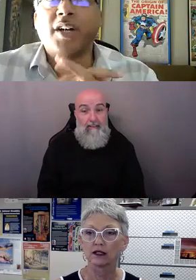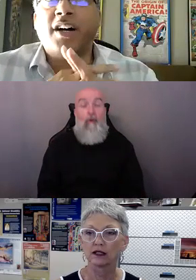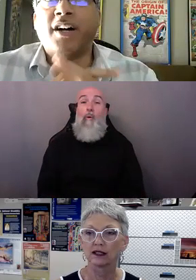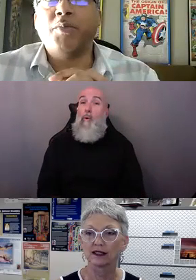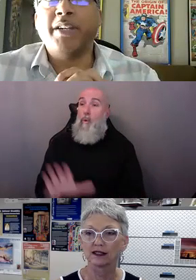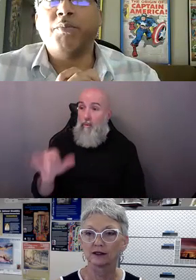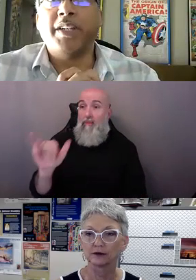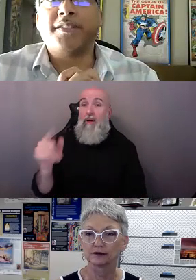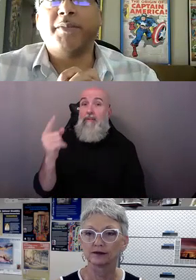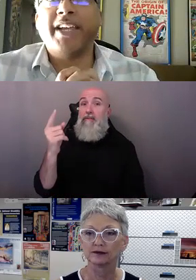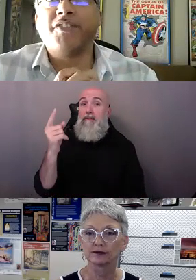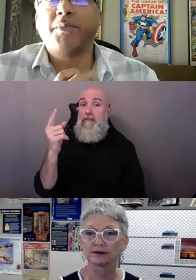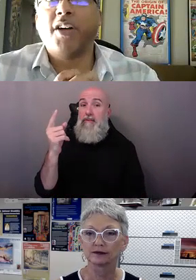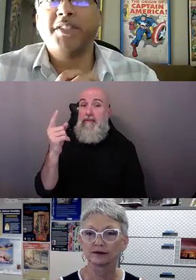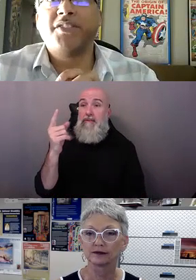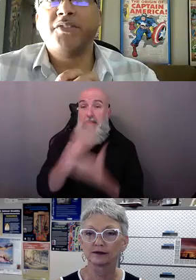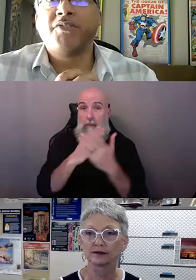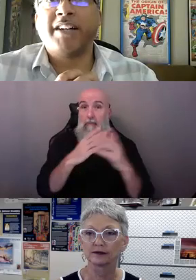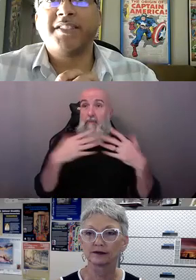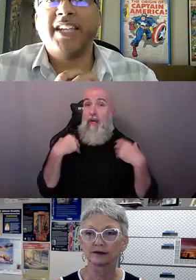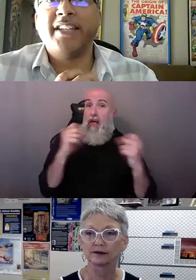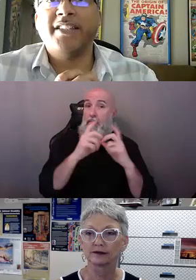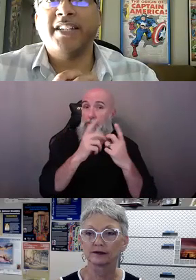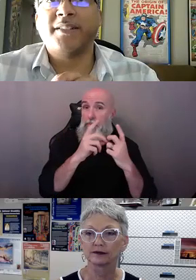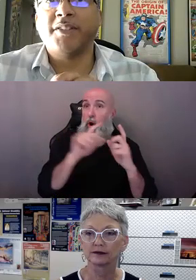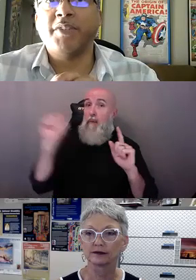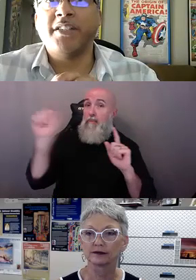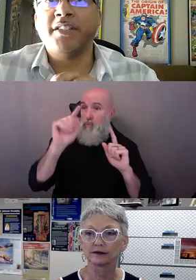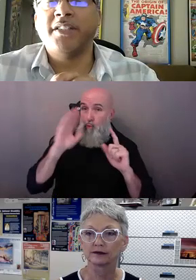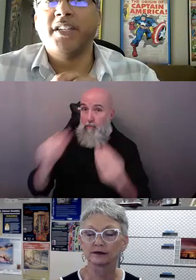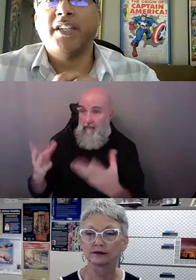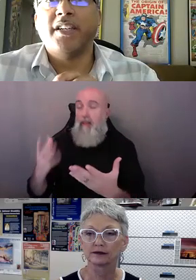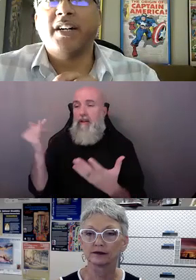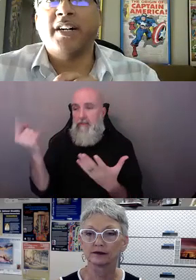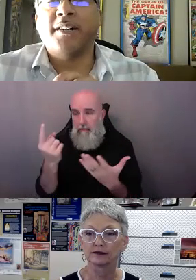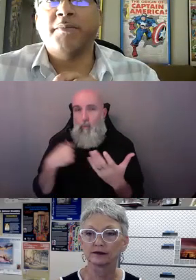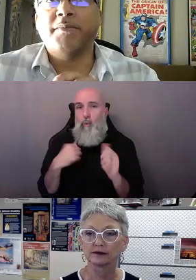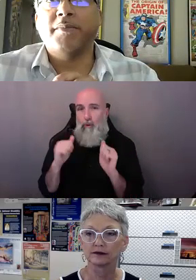are, some of the health departments do throughout the state, and that's something we could